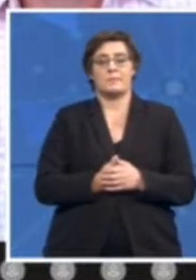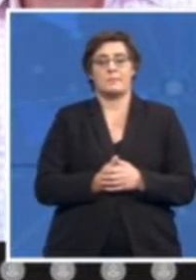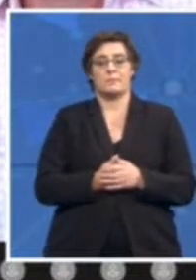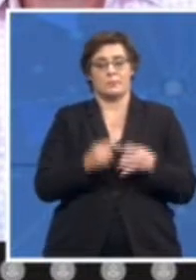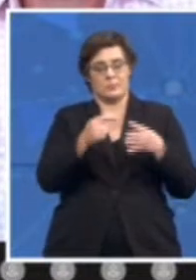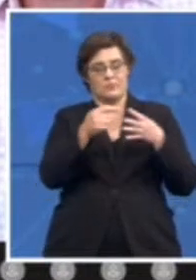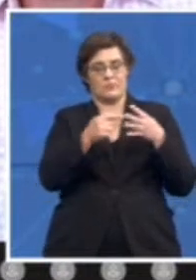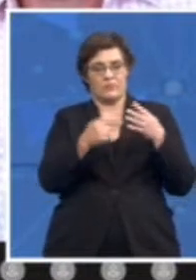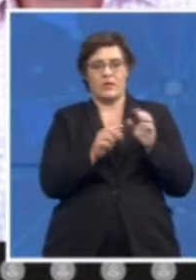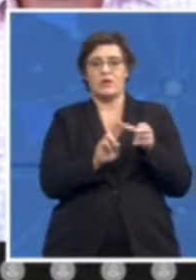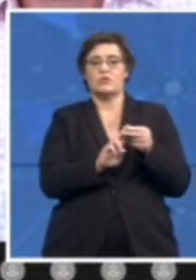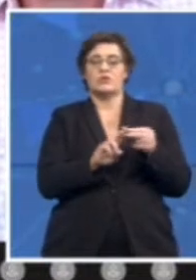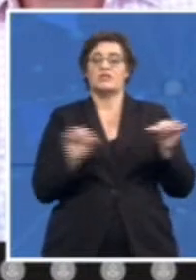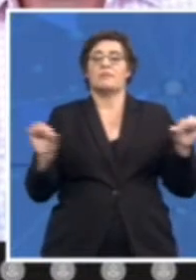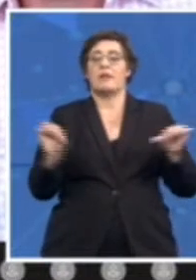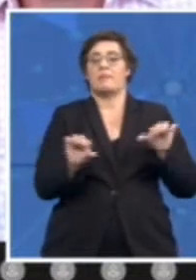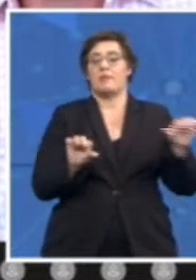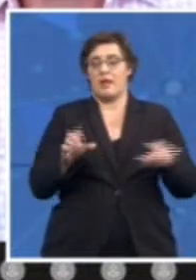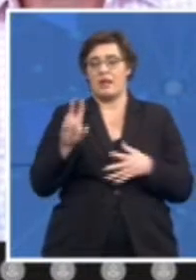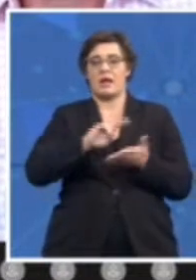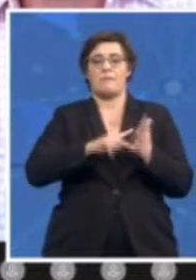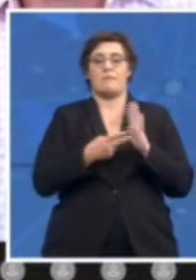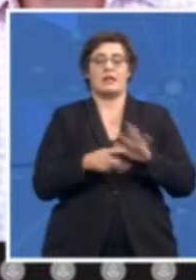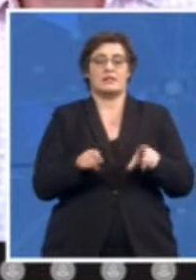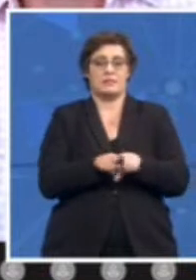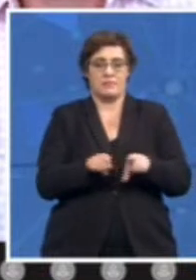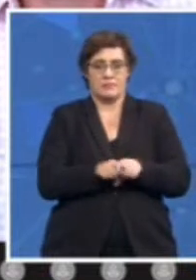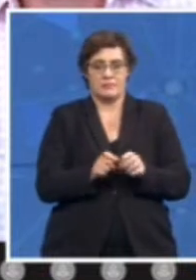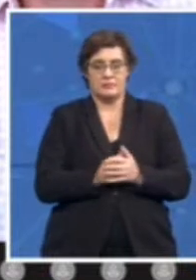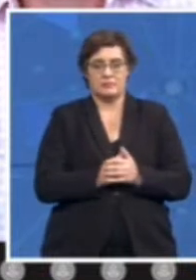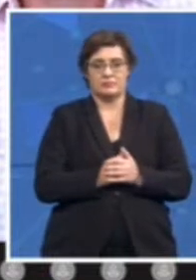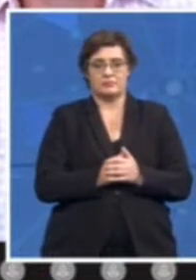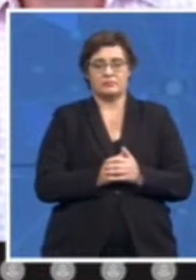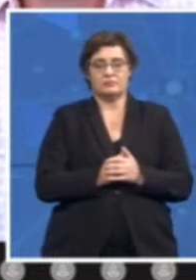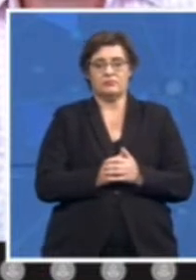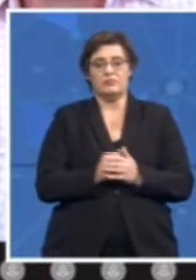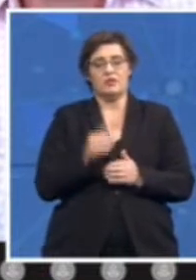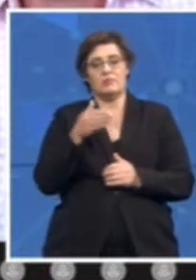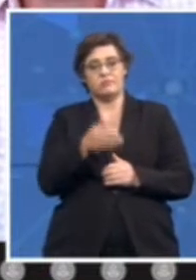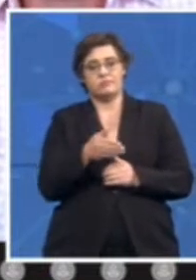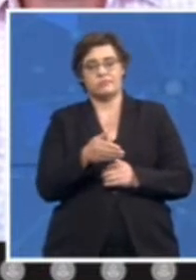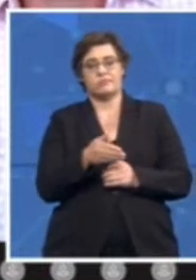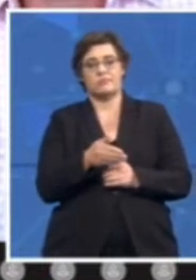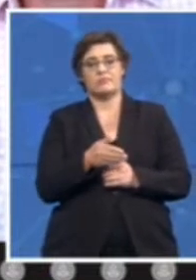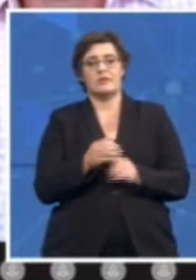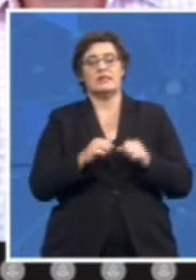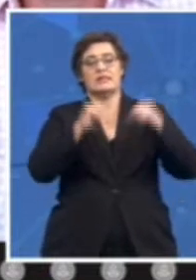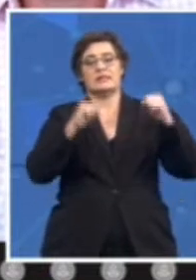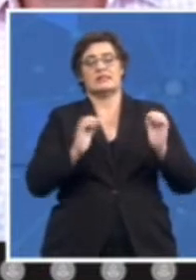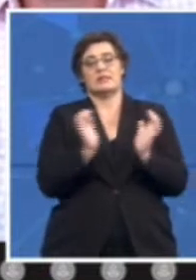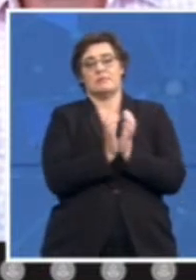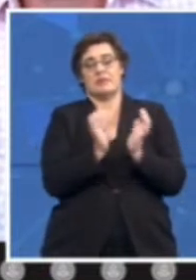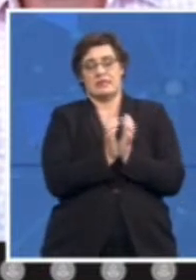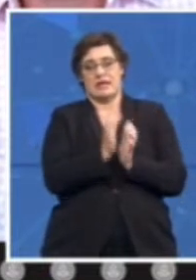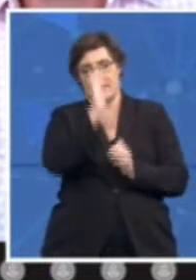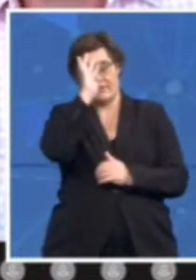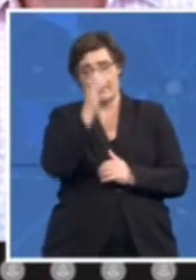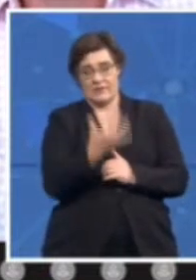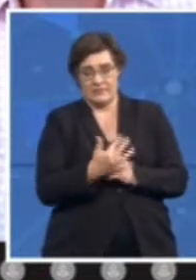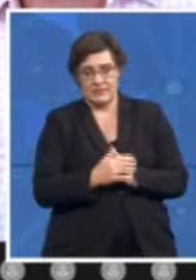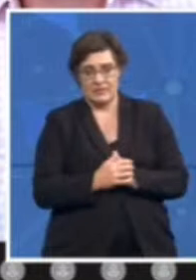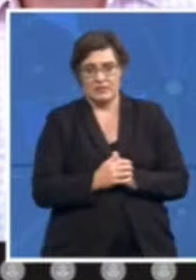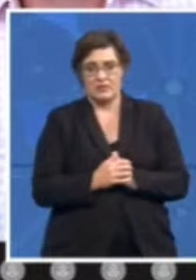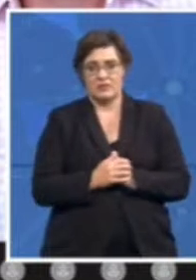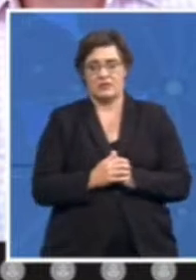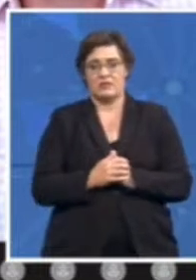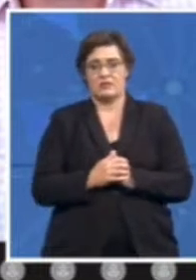planned. I attended our system meeting this morning at 5 o'clock, and I can give the